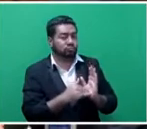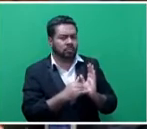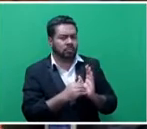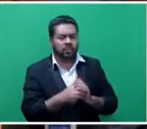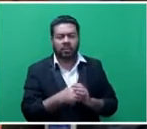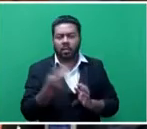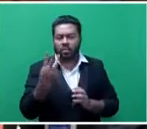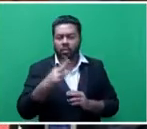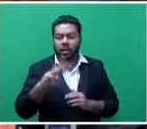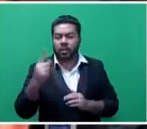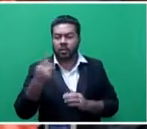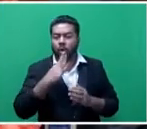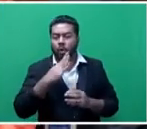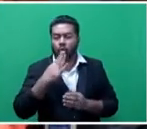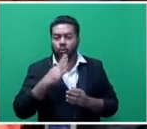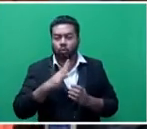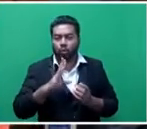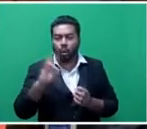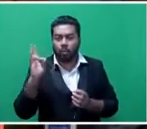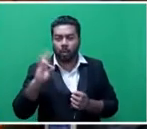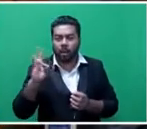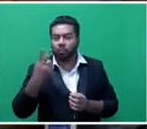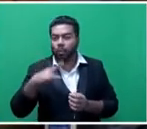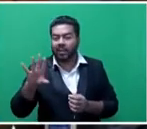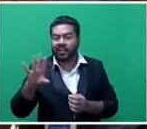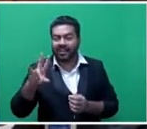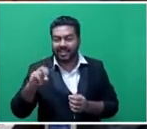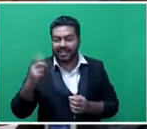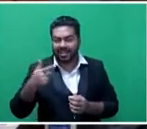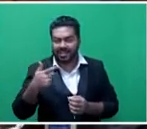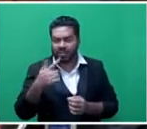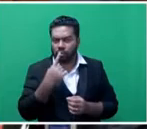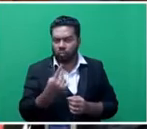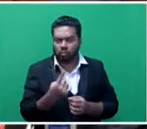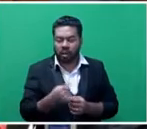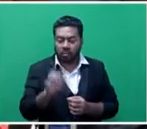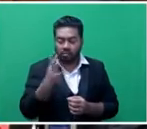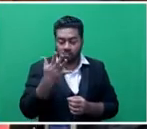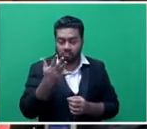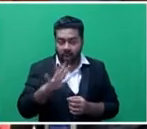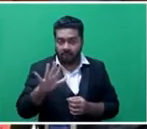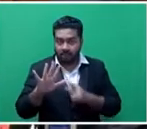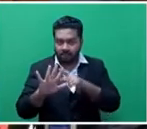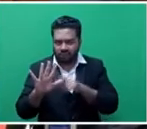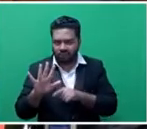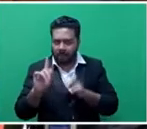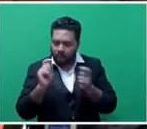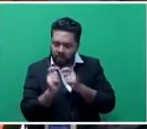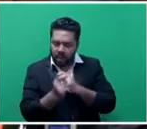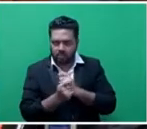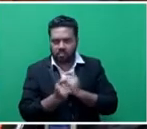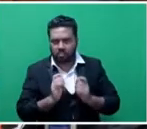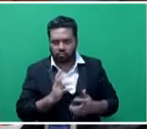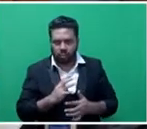31st October 2017. Out of the 29 opinions, Mr. Speaker, sir, 5 were modified opinions or